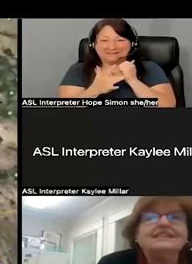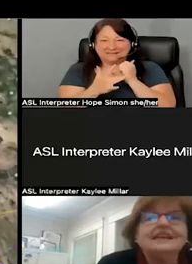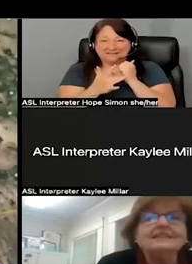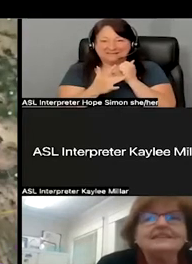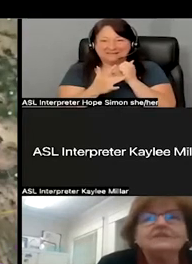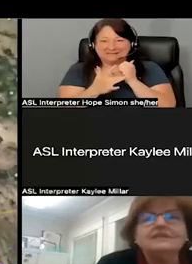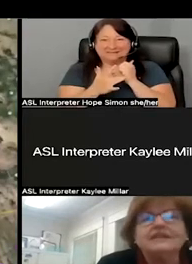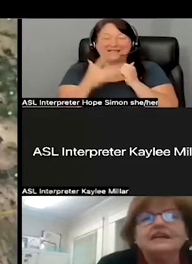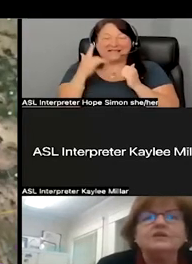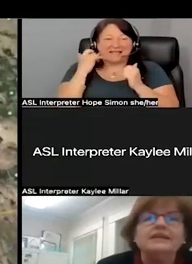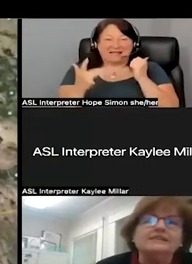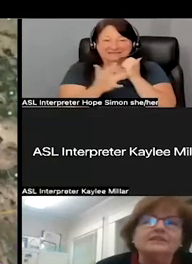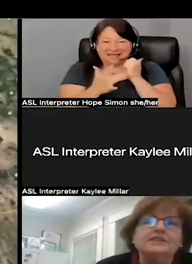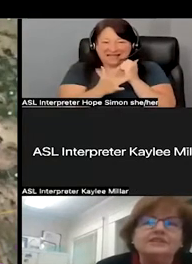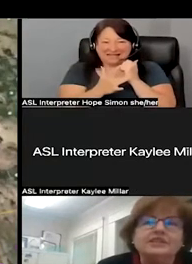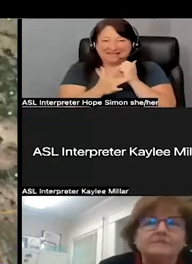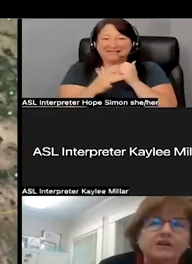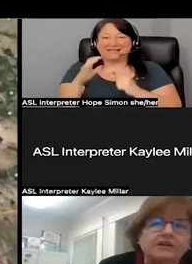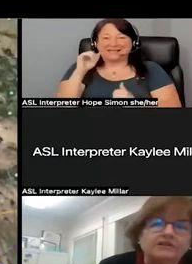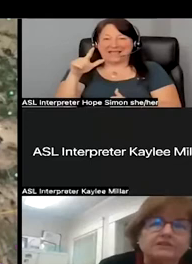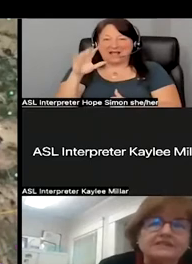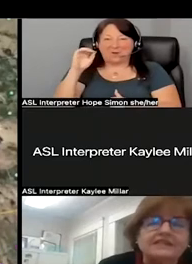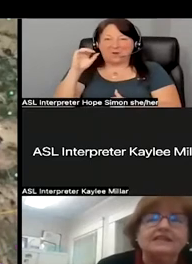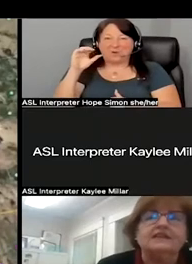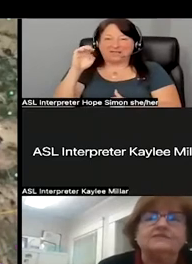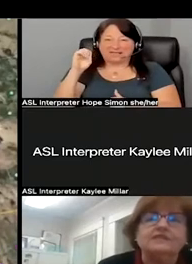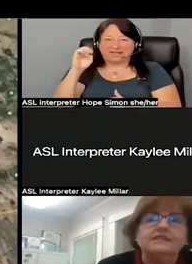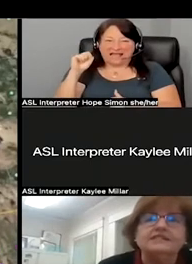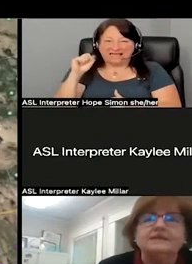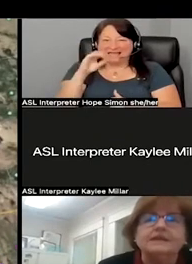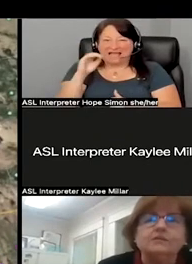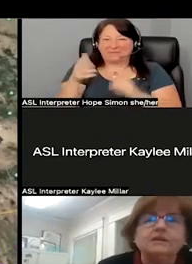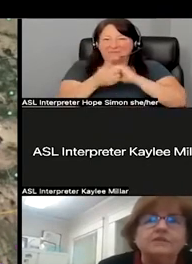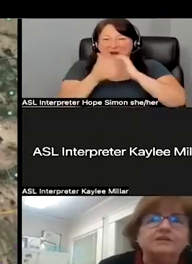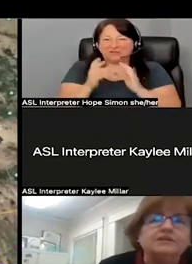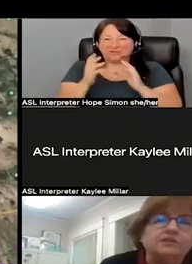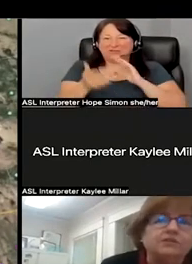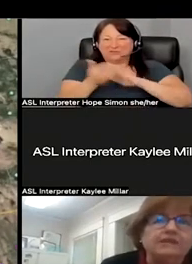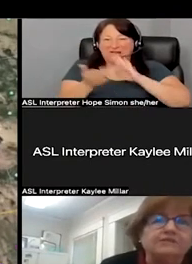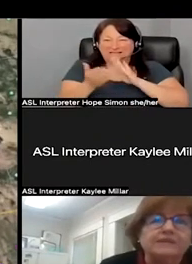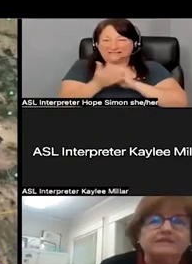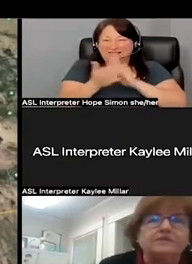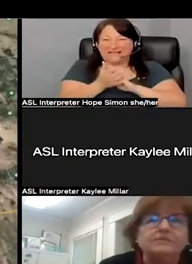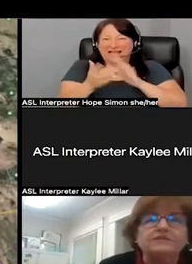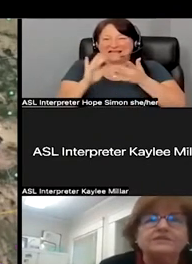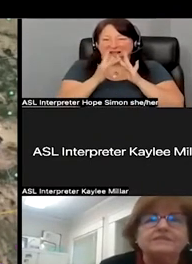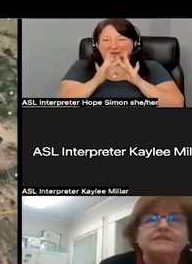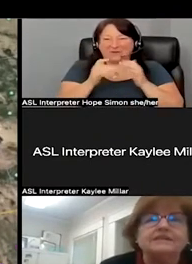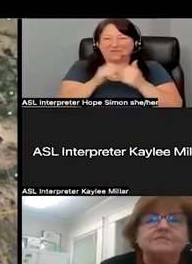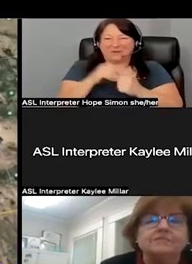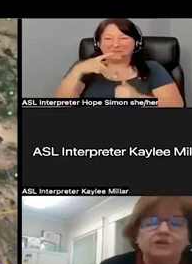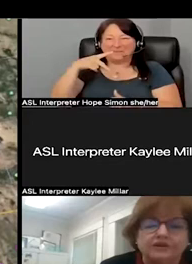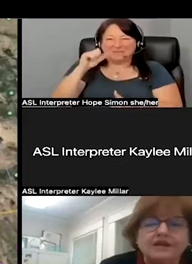Thanks. Caltech, with its Cal OES and USGS partners, runs the Southern California Seismic Network and monitors earthquakes from Paso Robles to